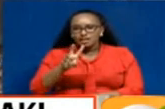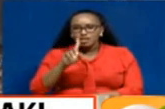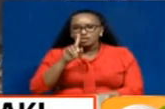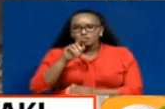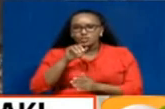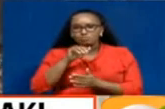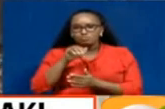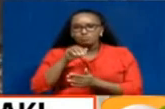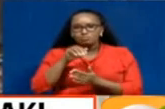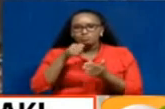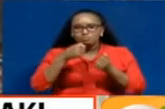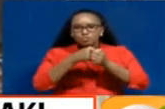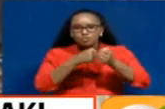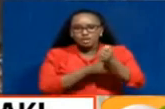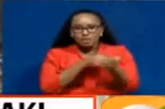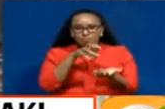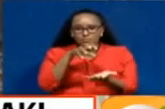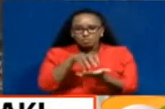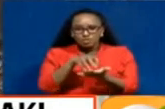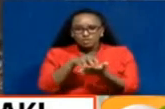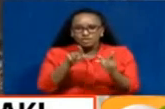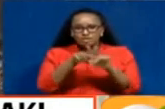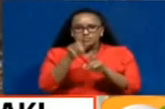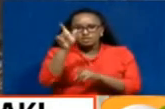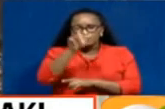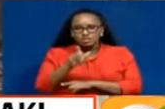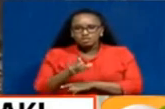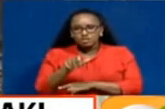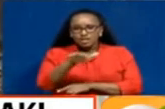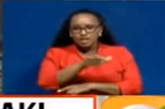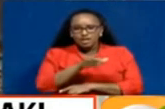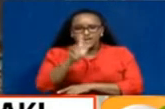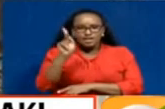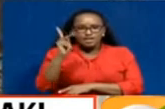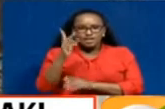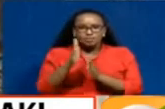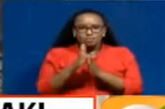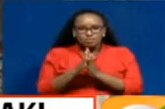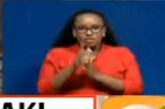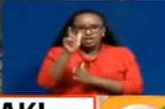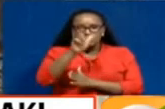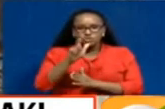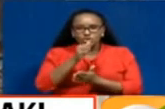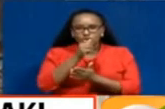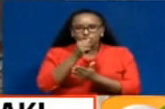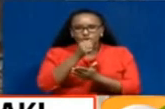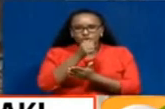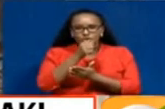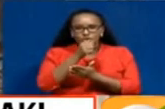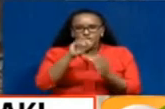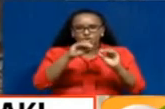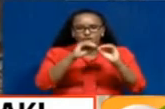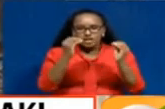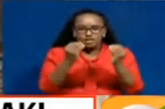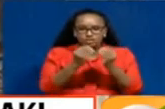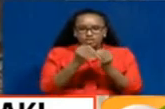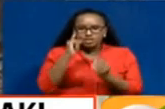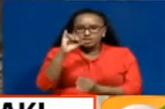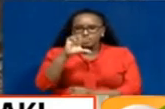Post. At the regional level, Kenya, with our regional organization, IGAD, has